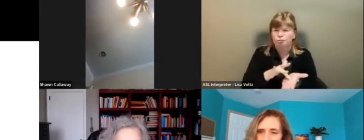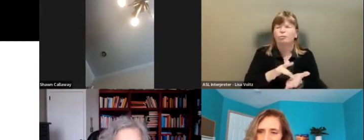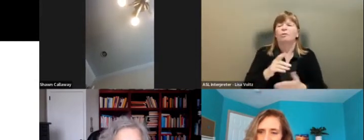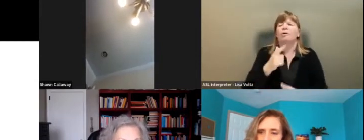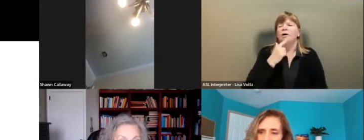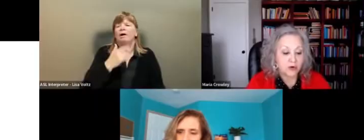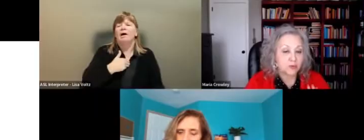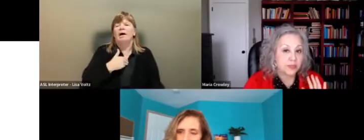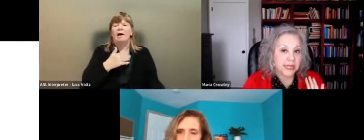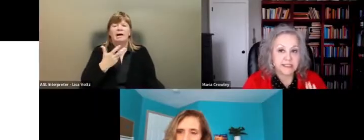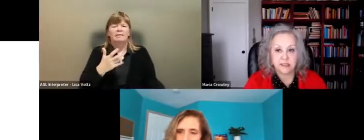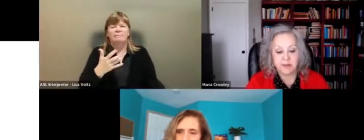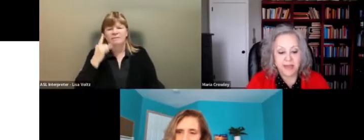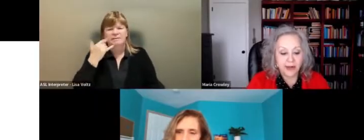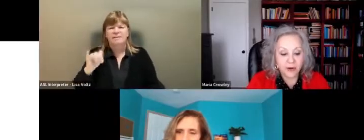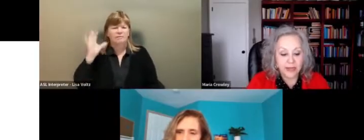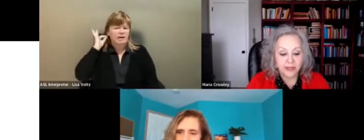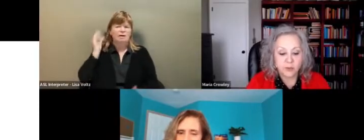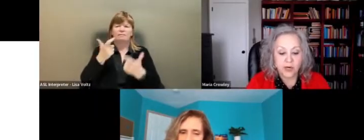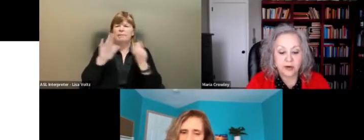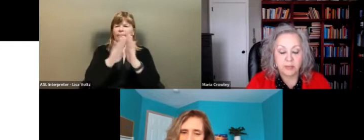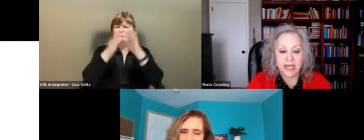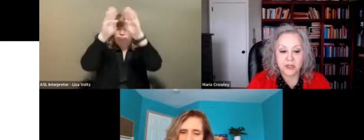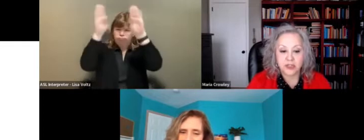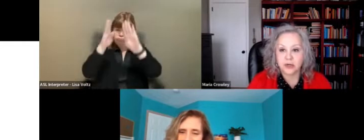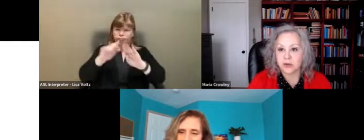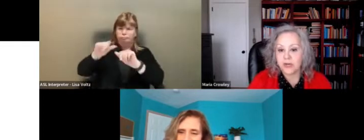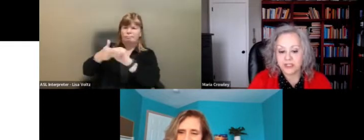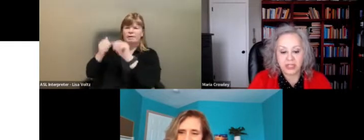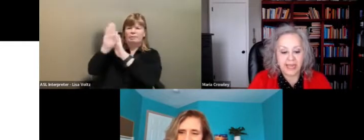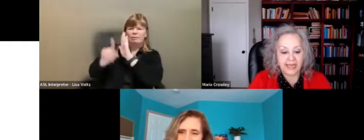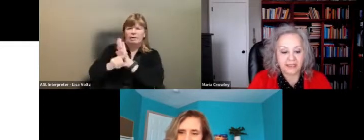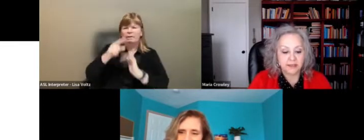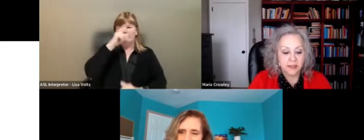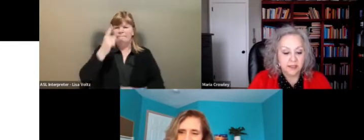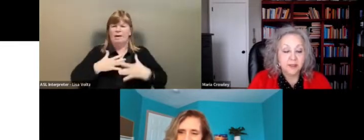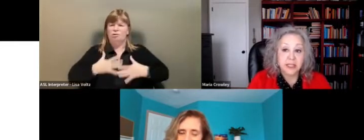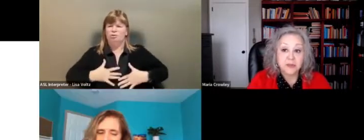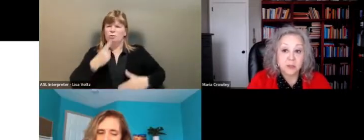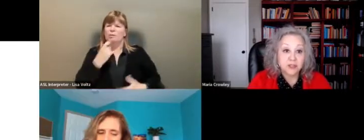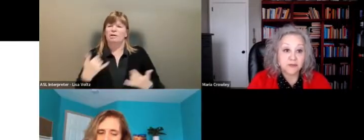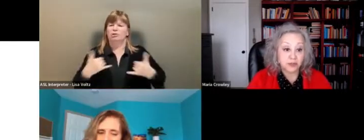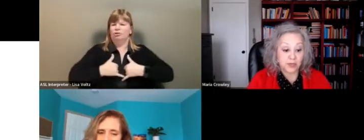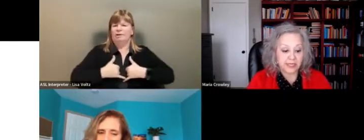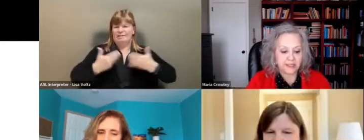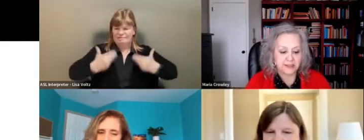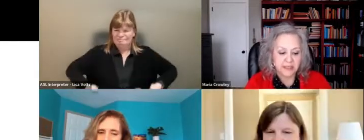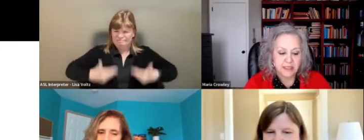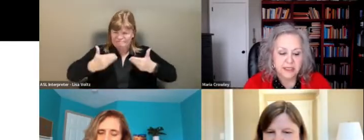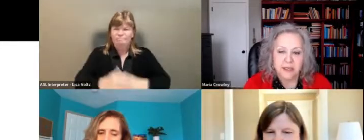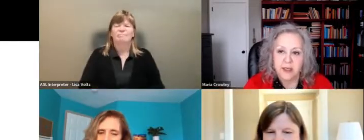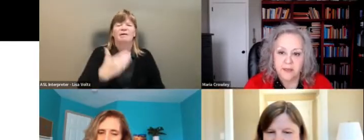silver hair, I have a large bookcase in my background, and I'm wearing a black shirt and a red jacket. Thank you so much for joining